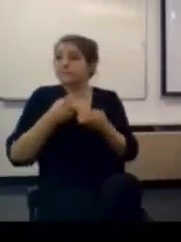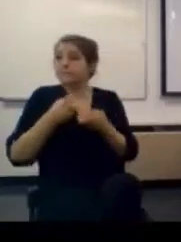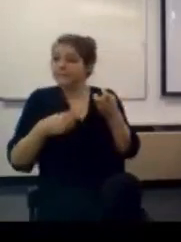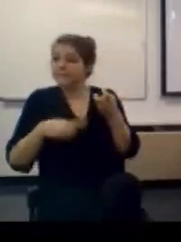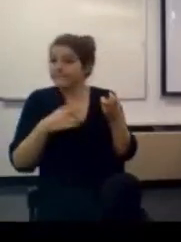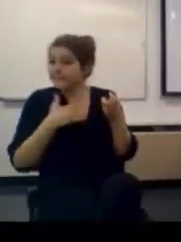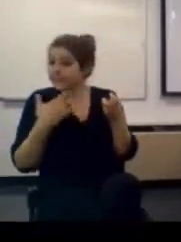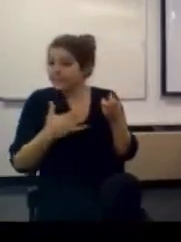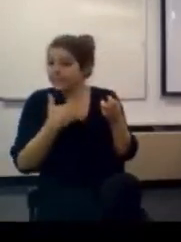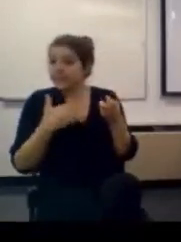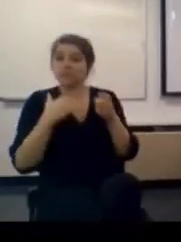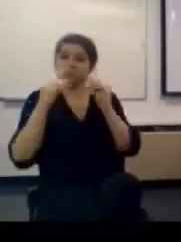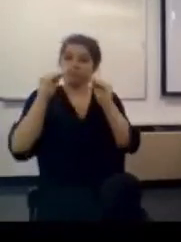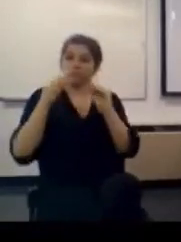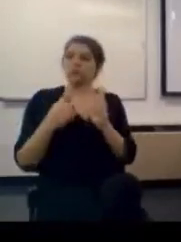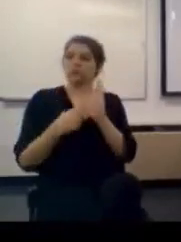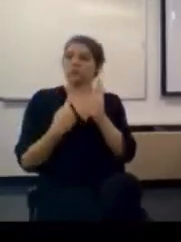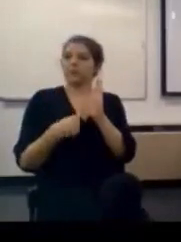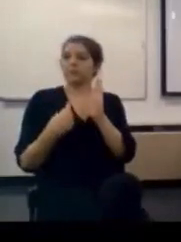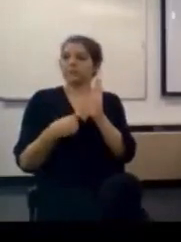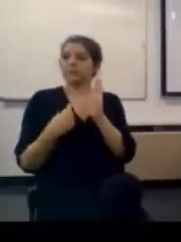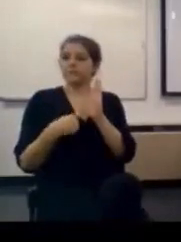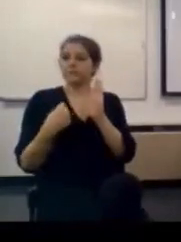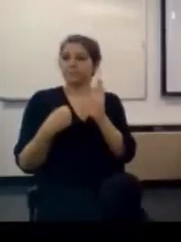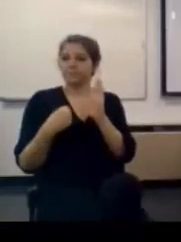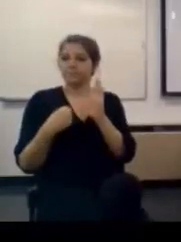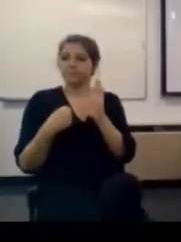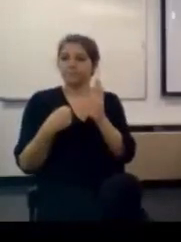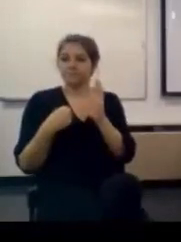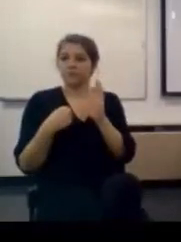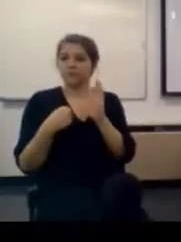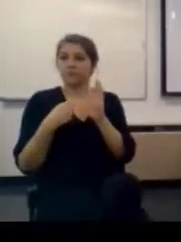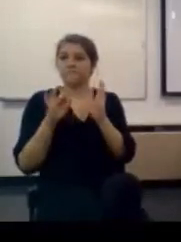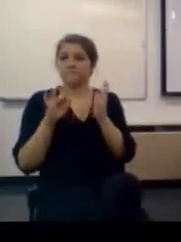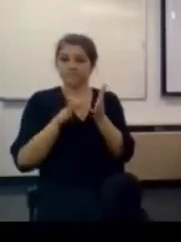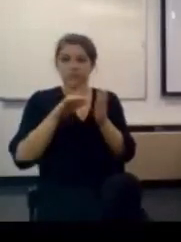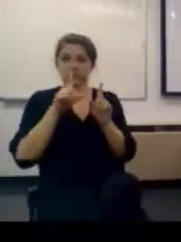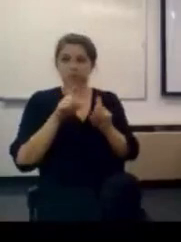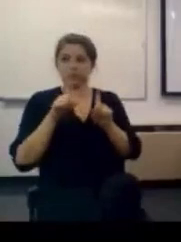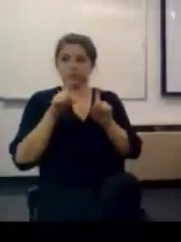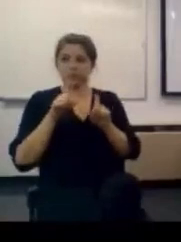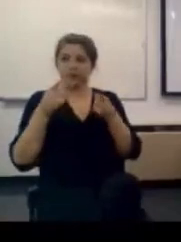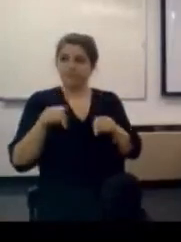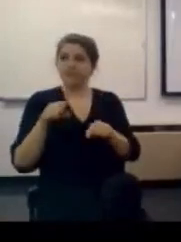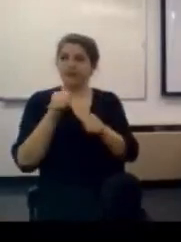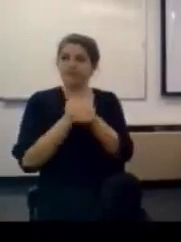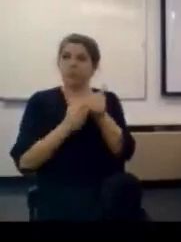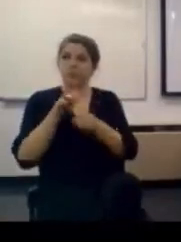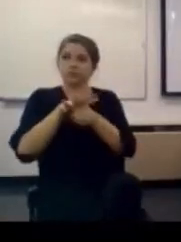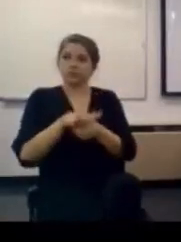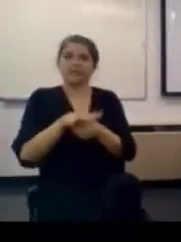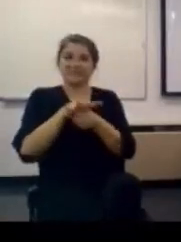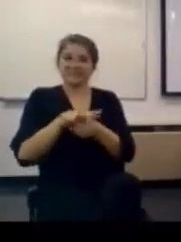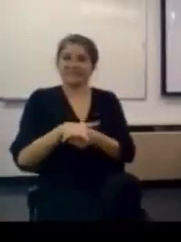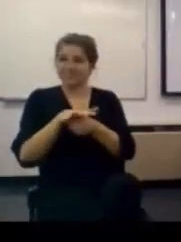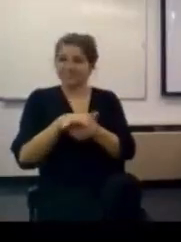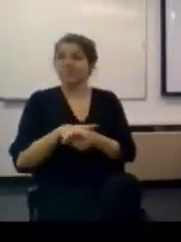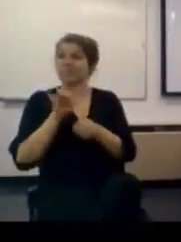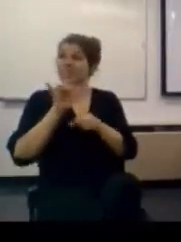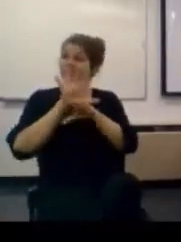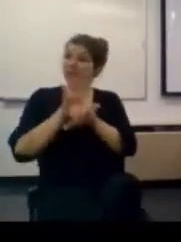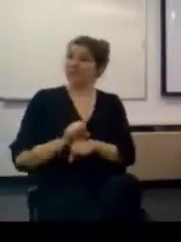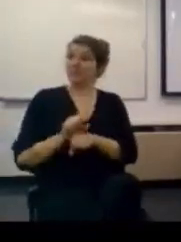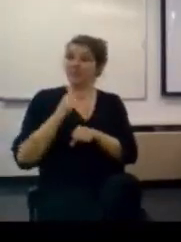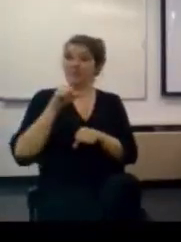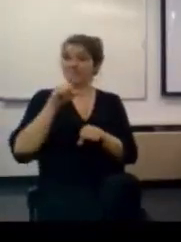want to dismiss the problems that our young people feel. As a professor, sometimes I'm like, oh boy, you know, midterm exams coming and all of a sudden everyone is stressed out